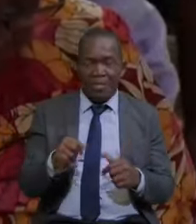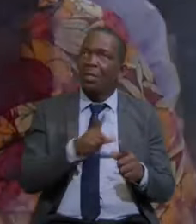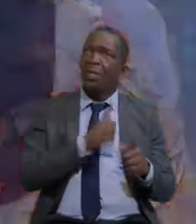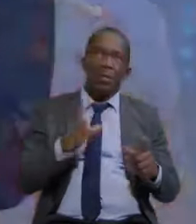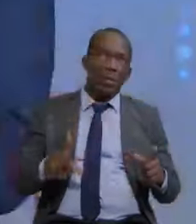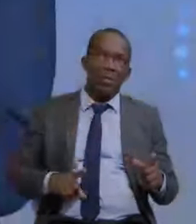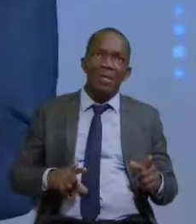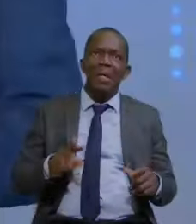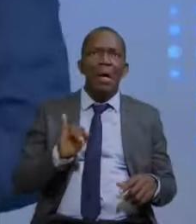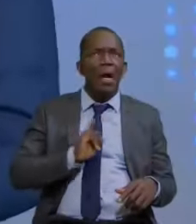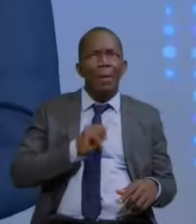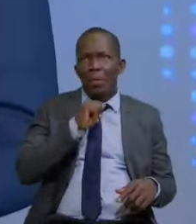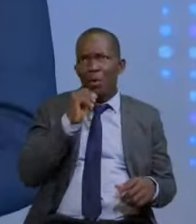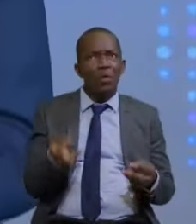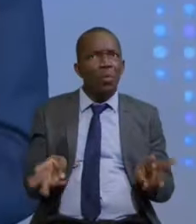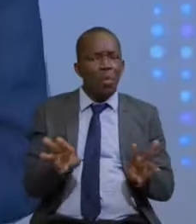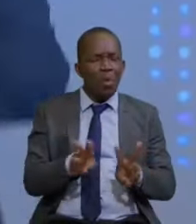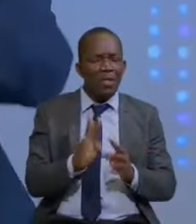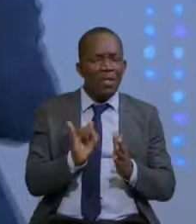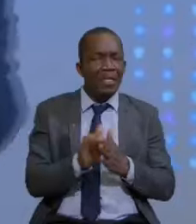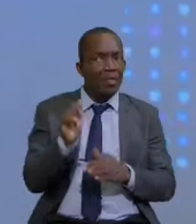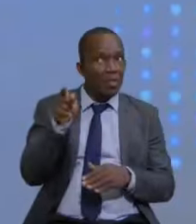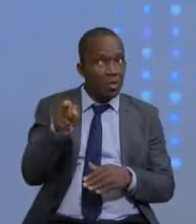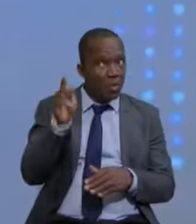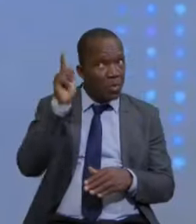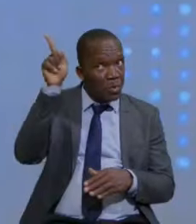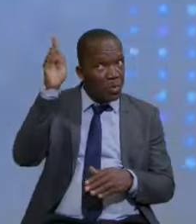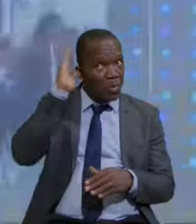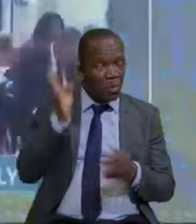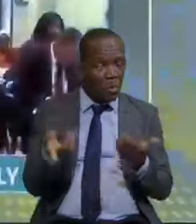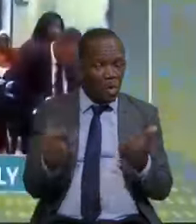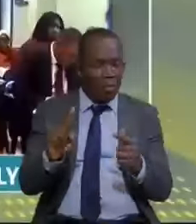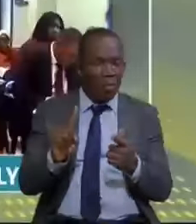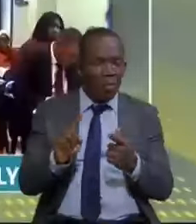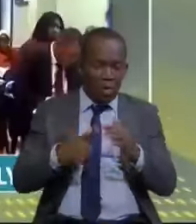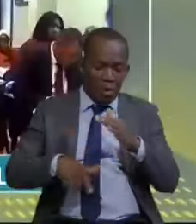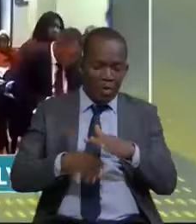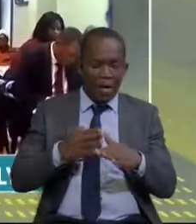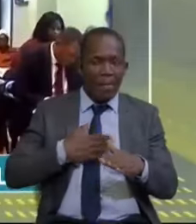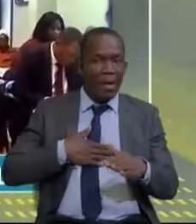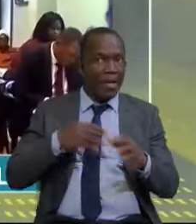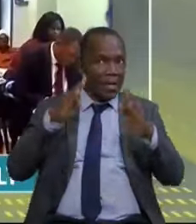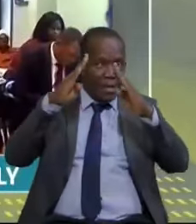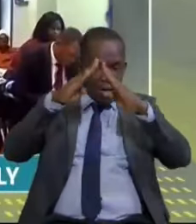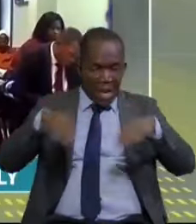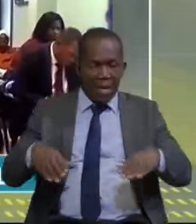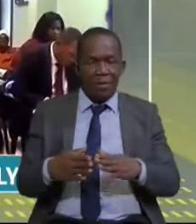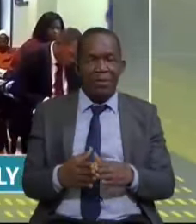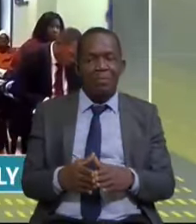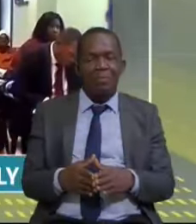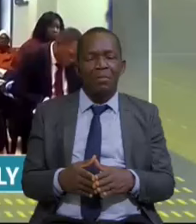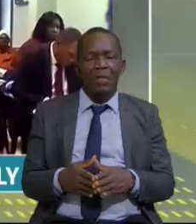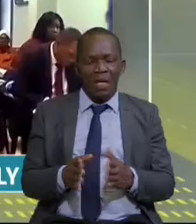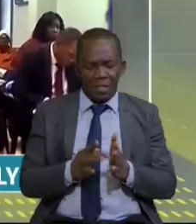shouldest come under my roof, because the Lord has said, I'll come. Where is your house? What's the direction? Where is the road?